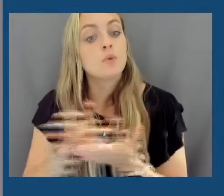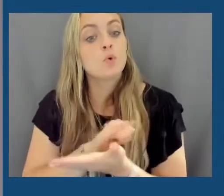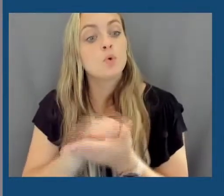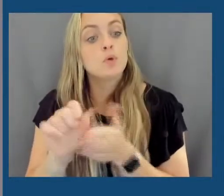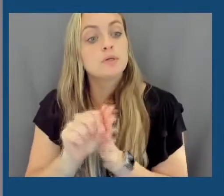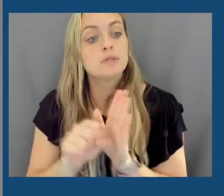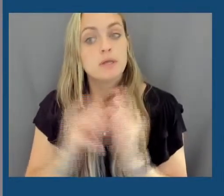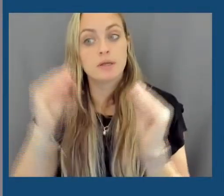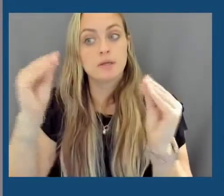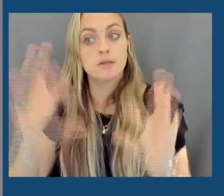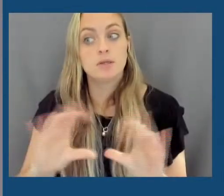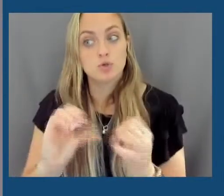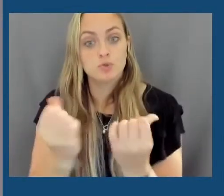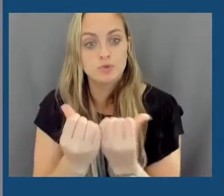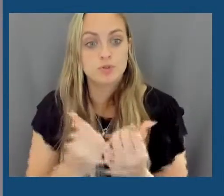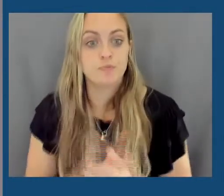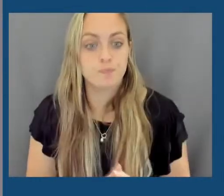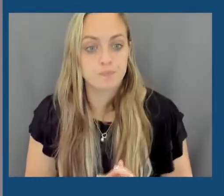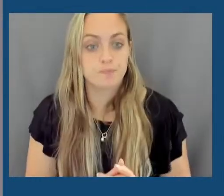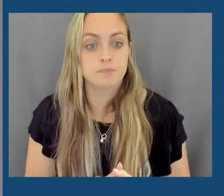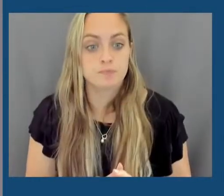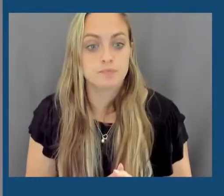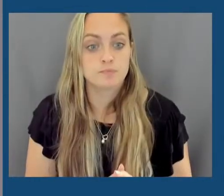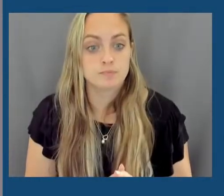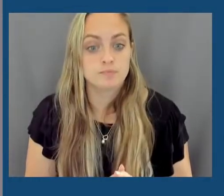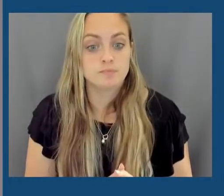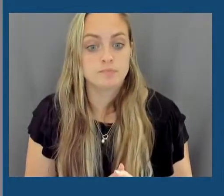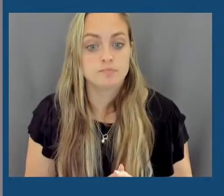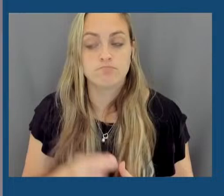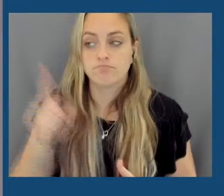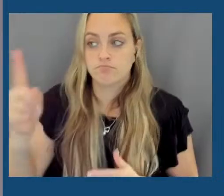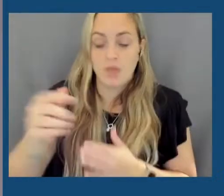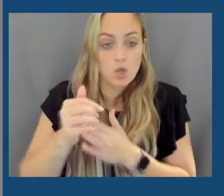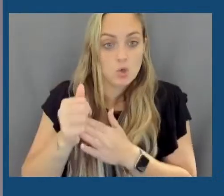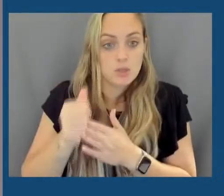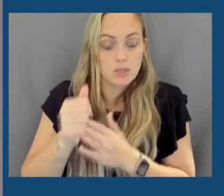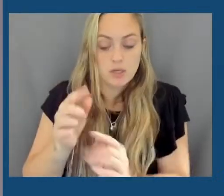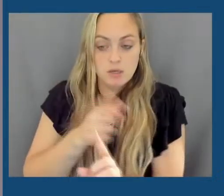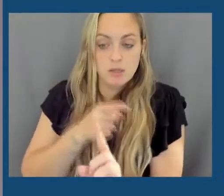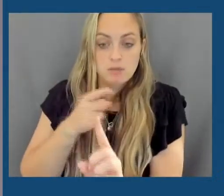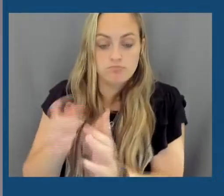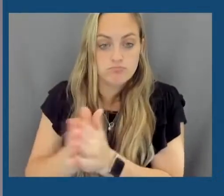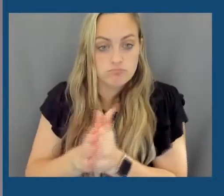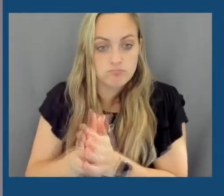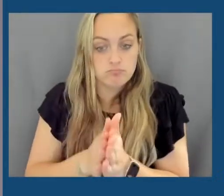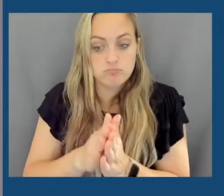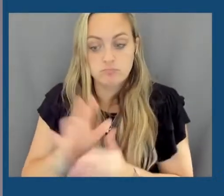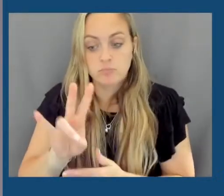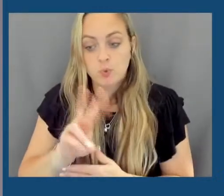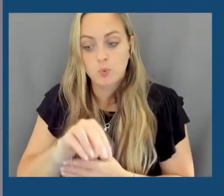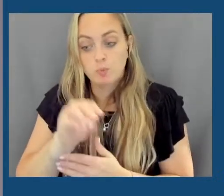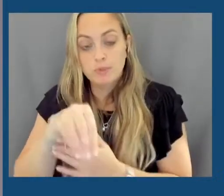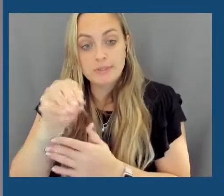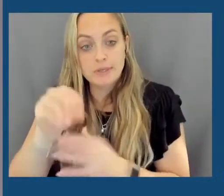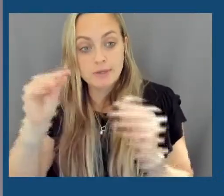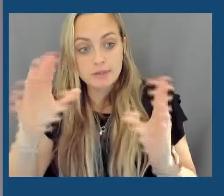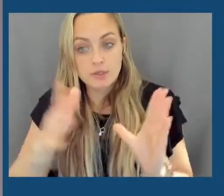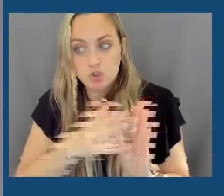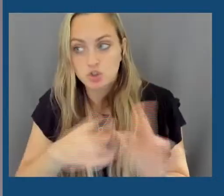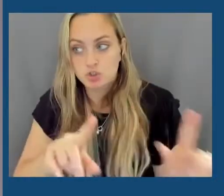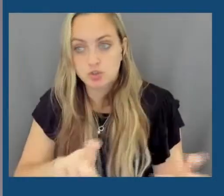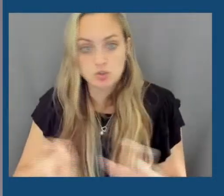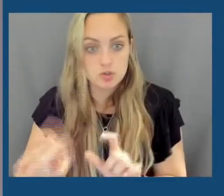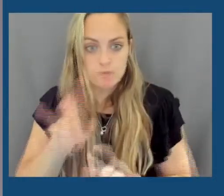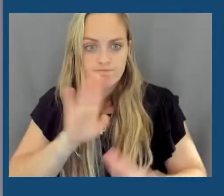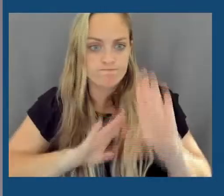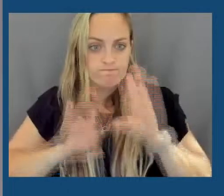Teachers Association. They're leading the charge. 72% of teachers surveyed across America are saying we are frustrated